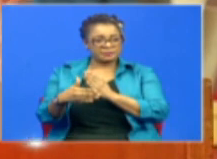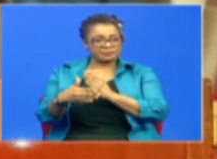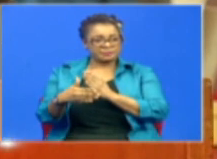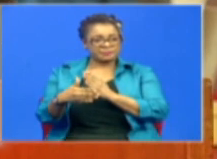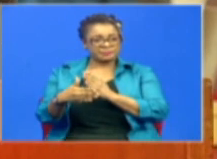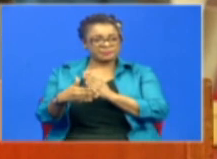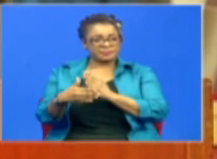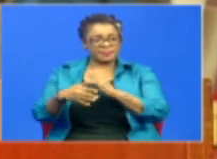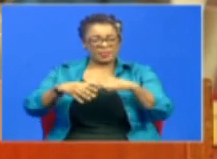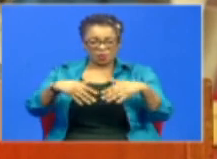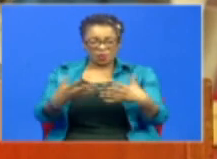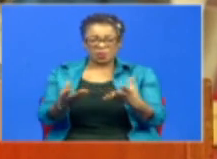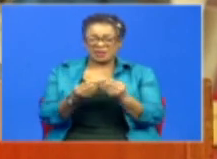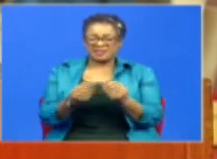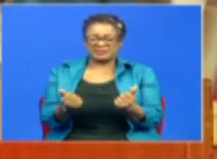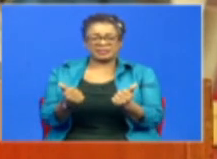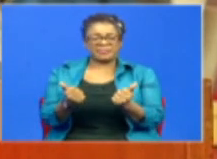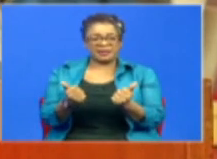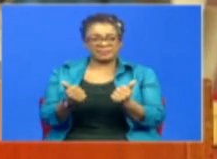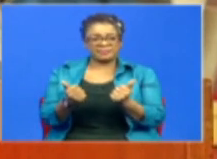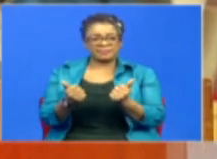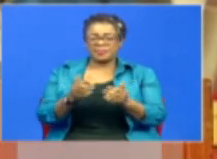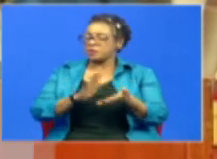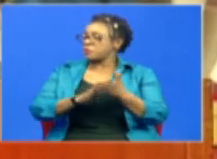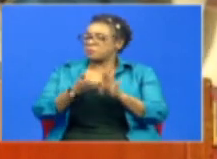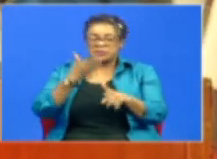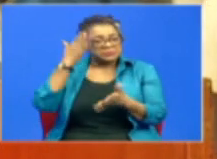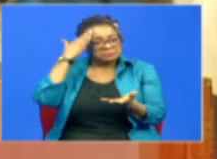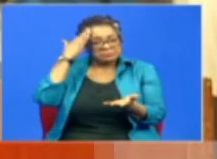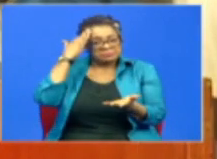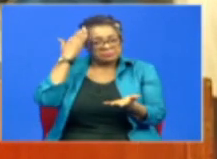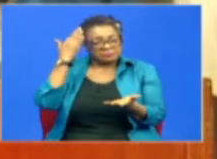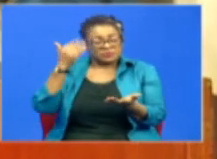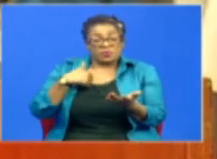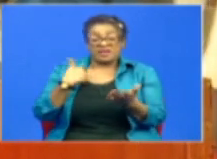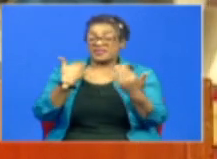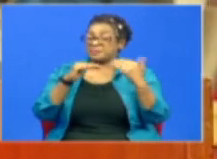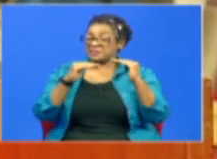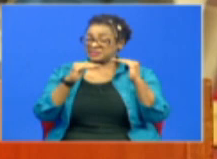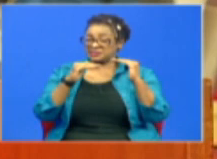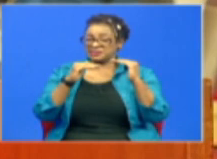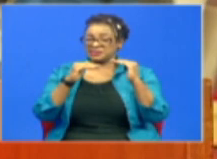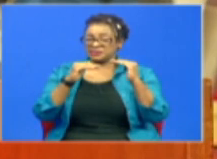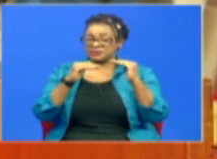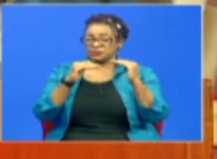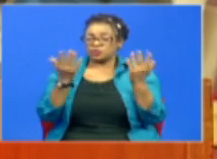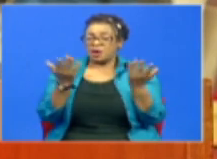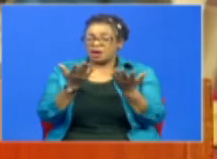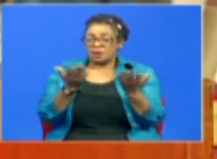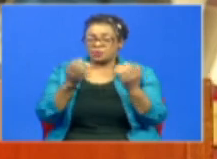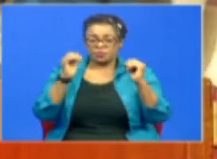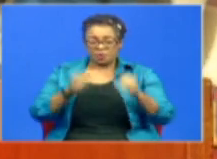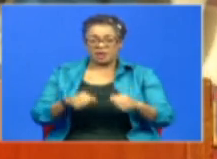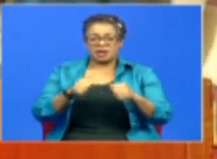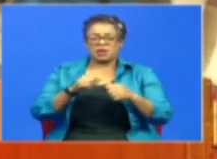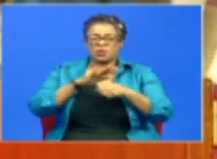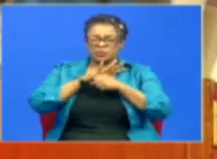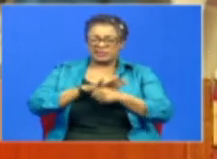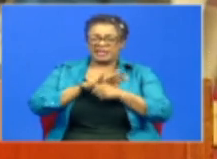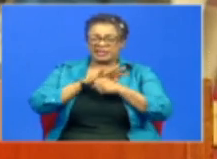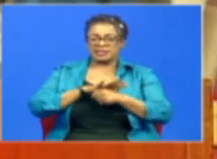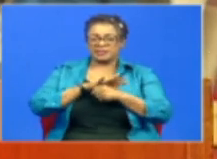or just go away. Nobody knows. And there's a limit to how much you can contain and close